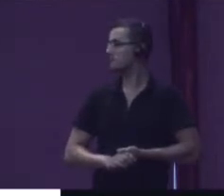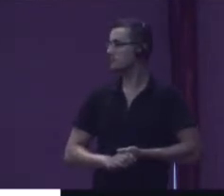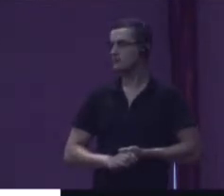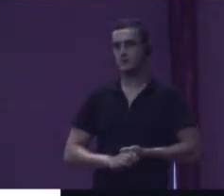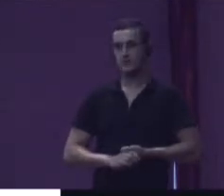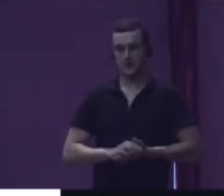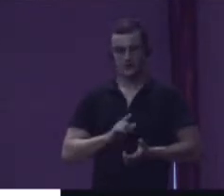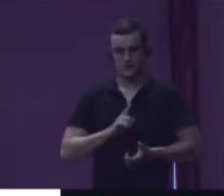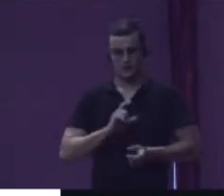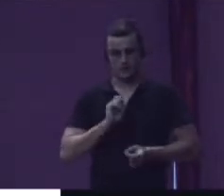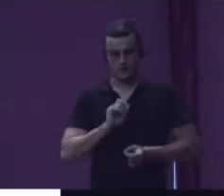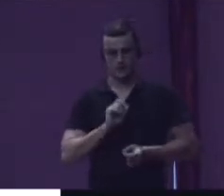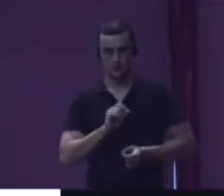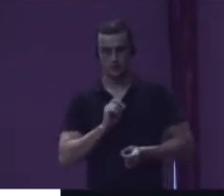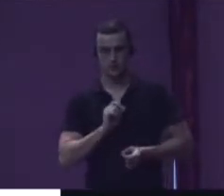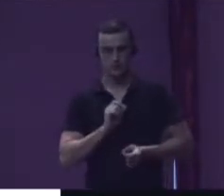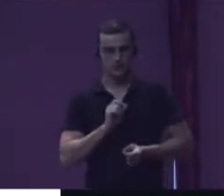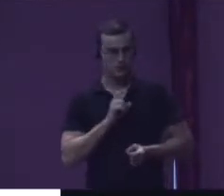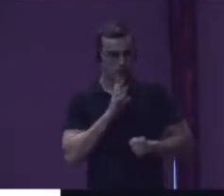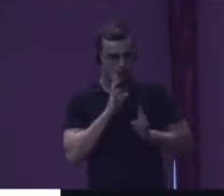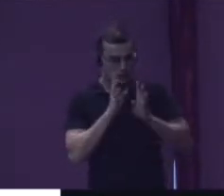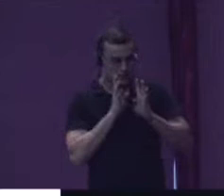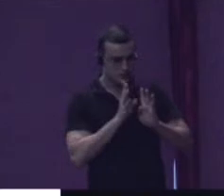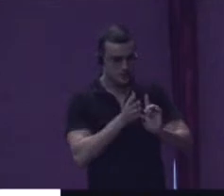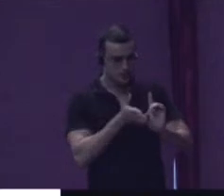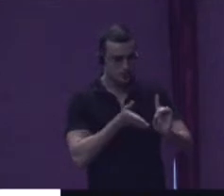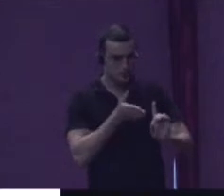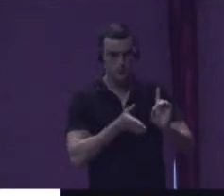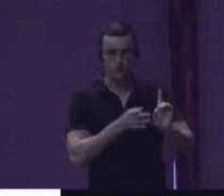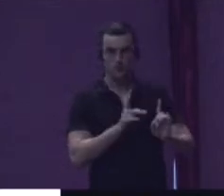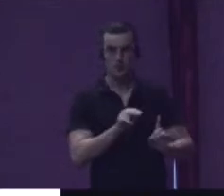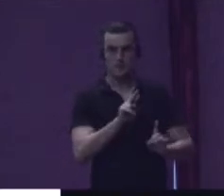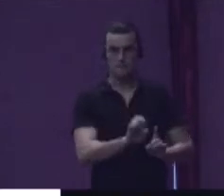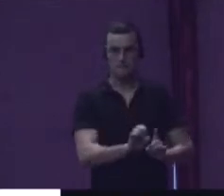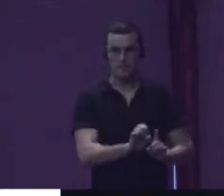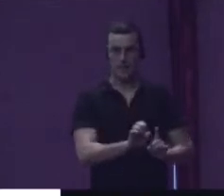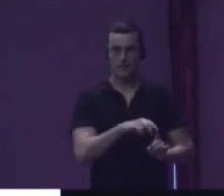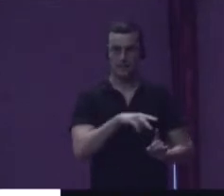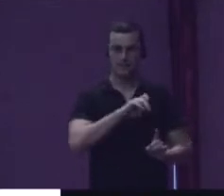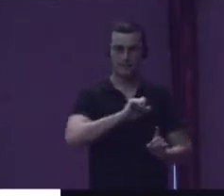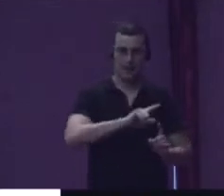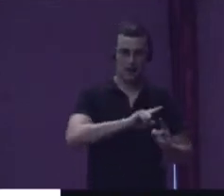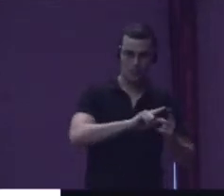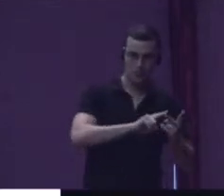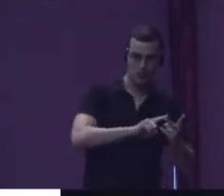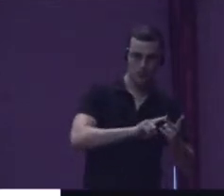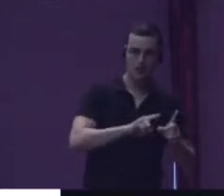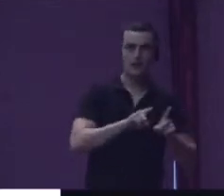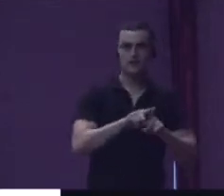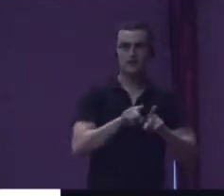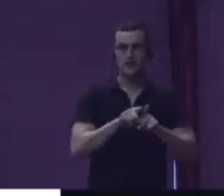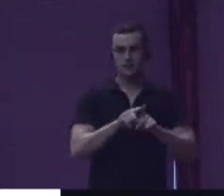the birth, not just as WHO says, a traditional birth attendant.